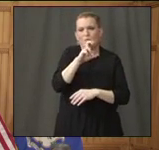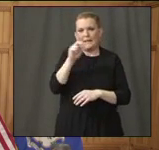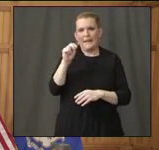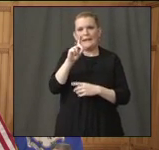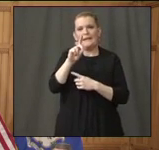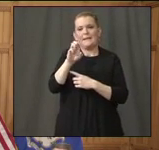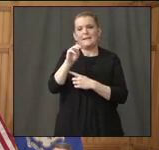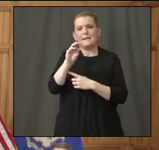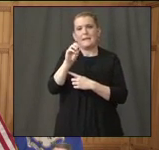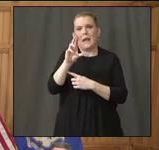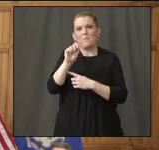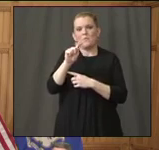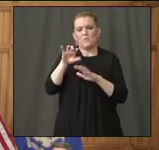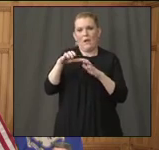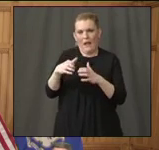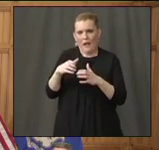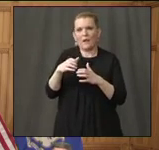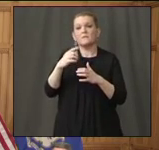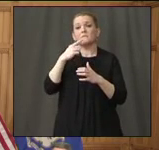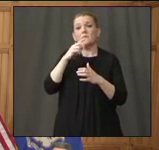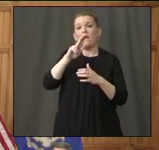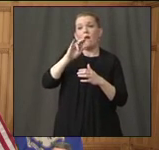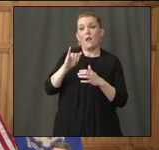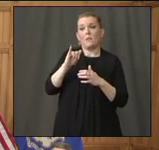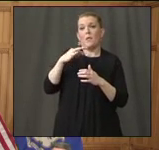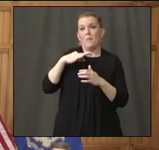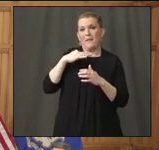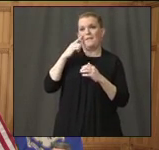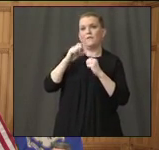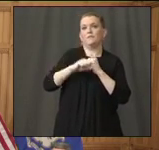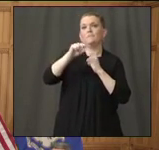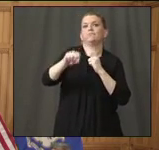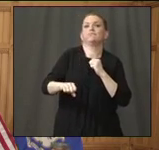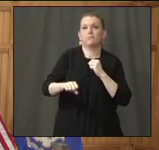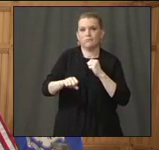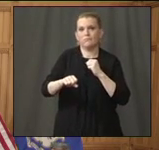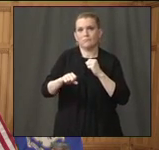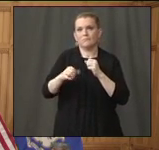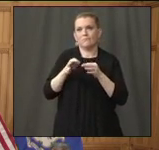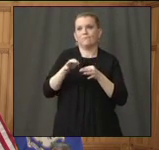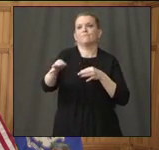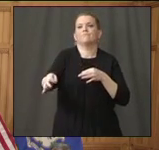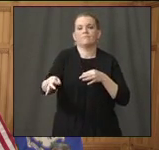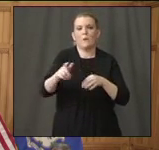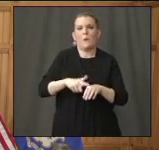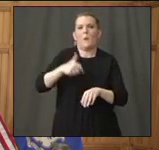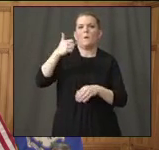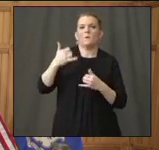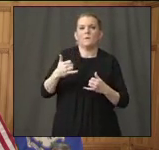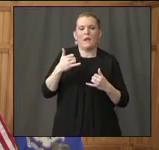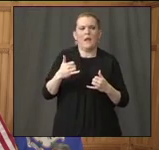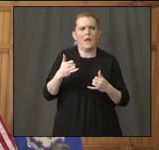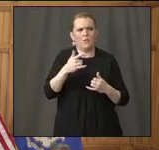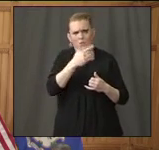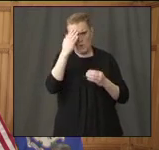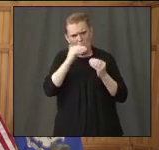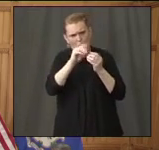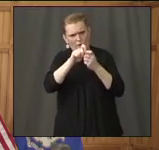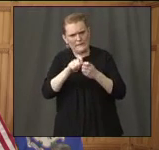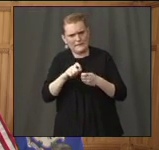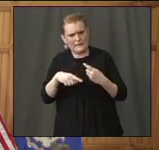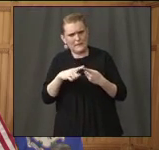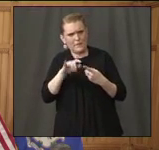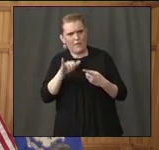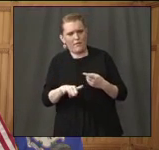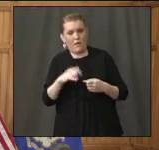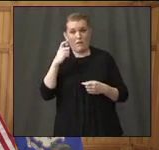from 26 to 39 weeks. Can you provide more details on that? You know about that? I haven't heard that. I haven't heard